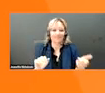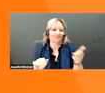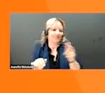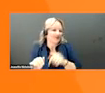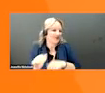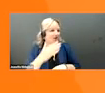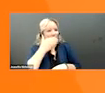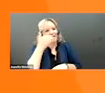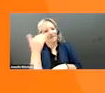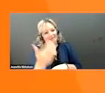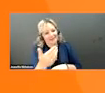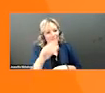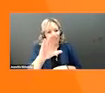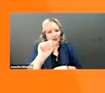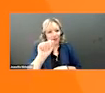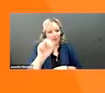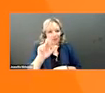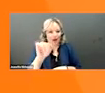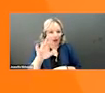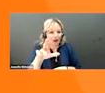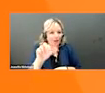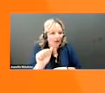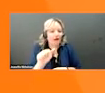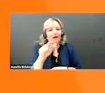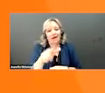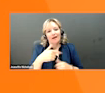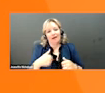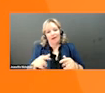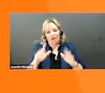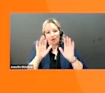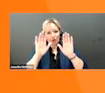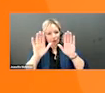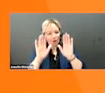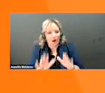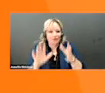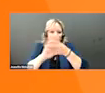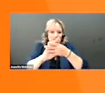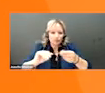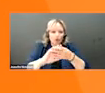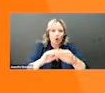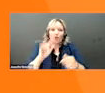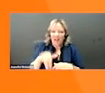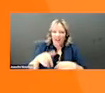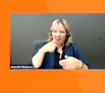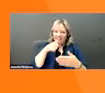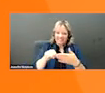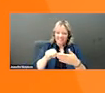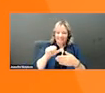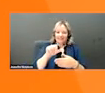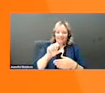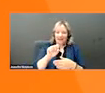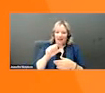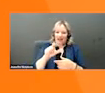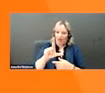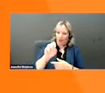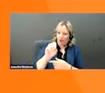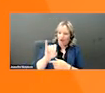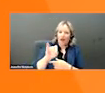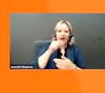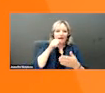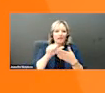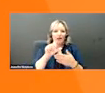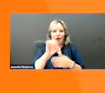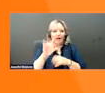that I hope others found helpful. It's always wonderful to hear about the letter of inquiry, right? You don't want to wait for opportunities, but rather to create